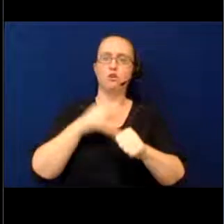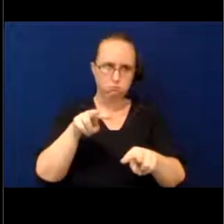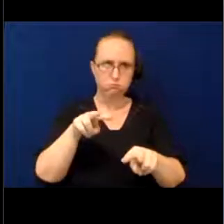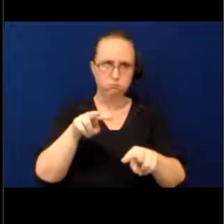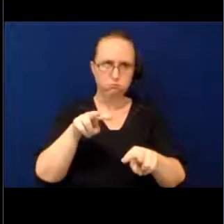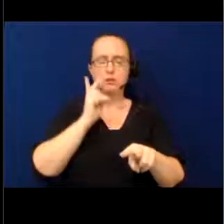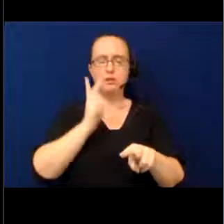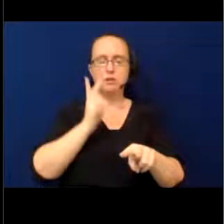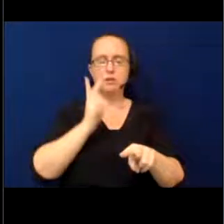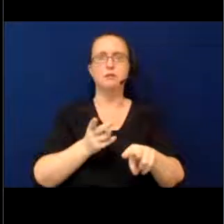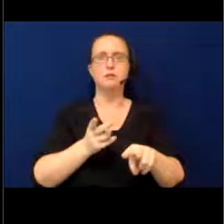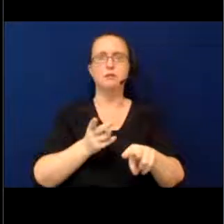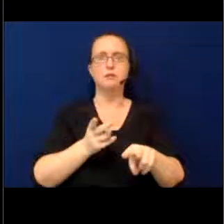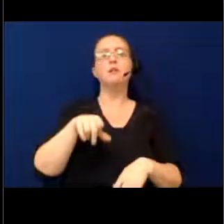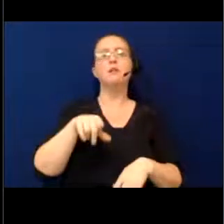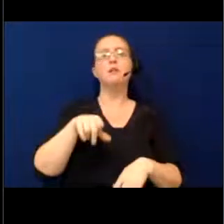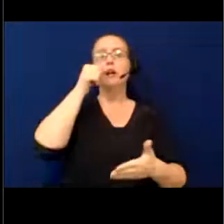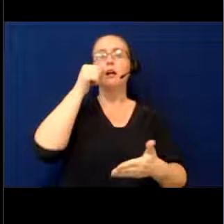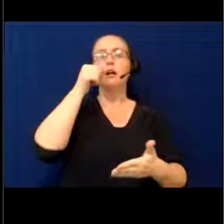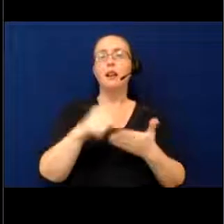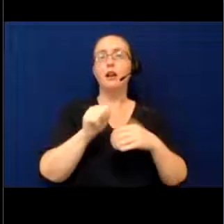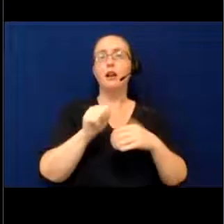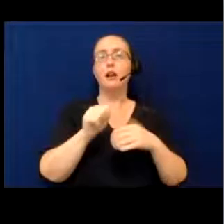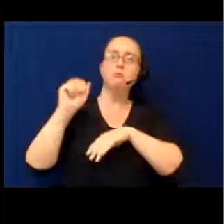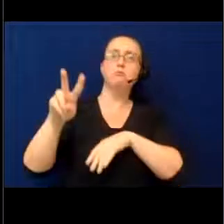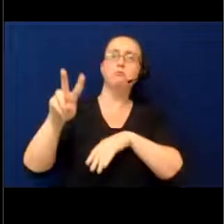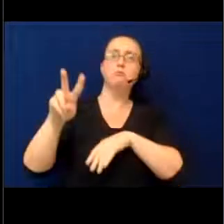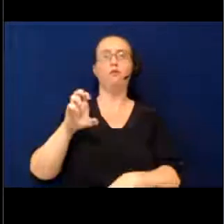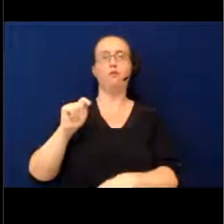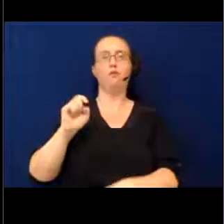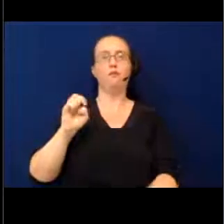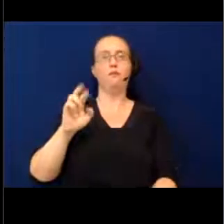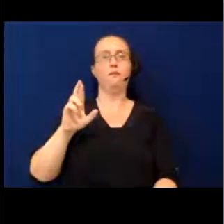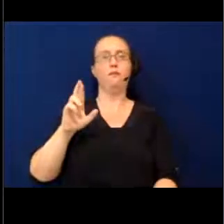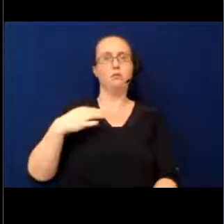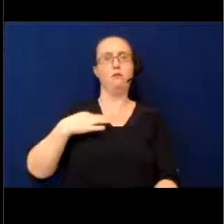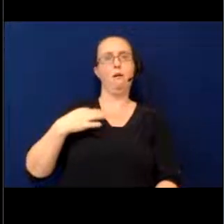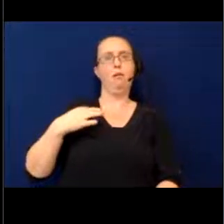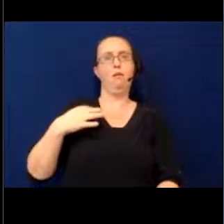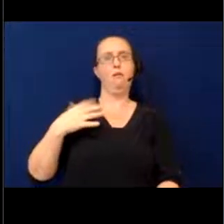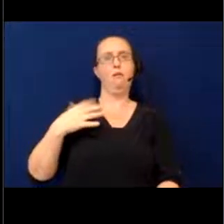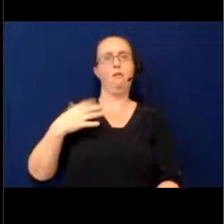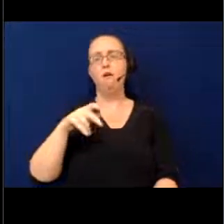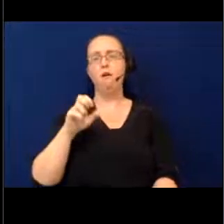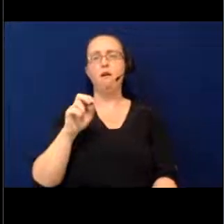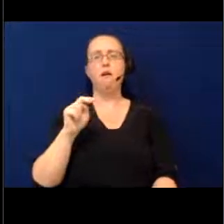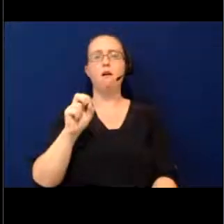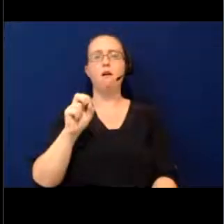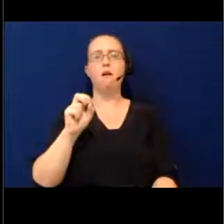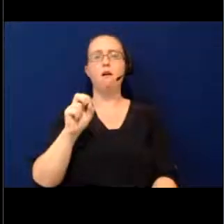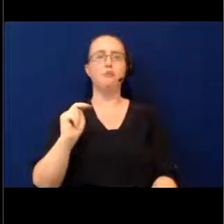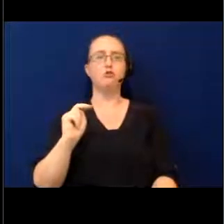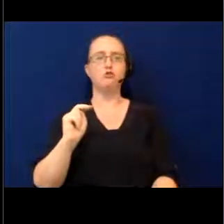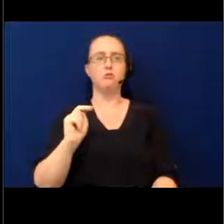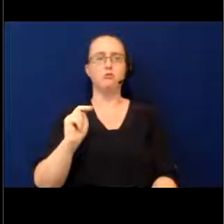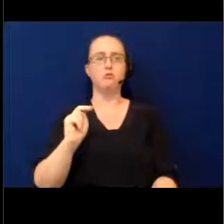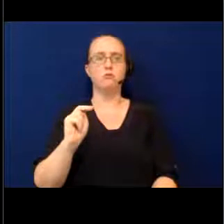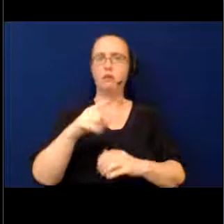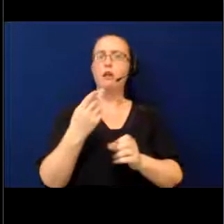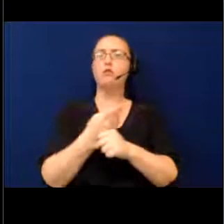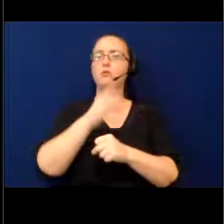sent out for veterans who were applying for a pension. So when they rewrote this using plain